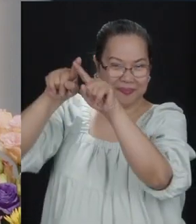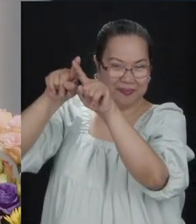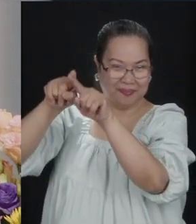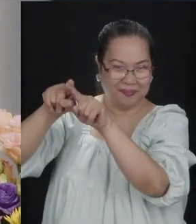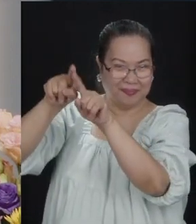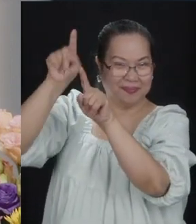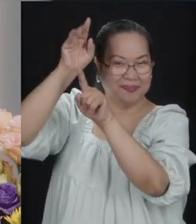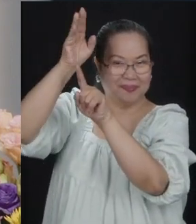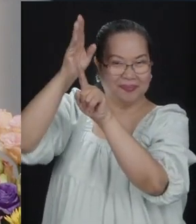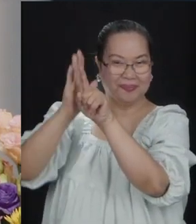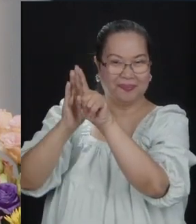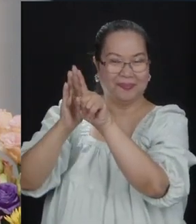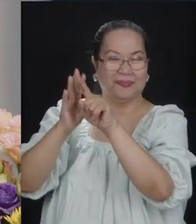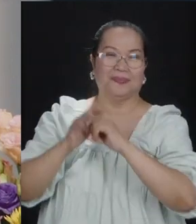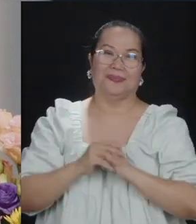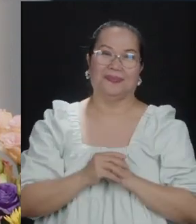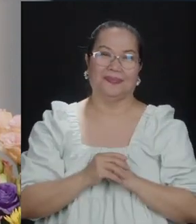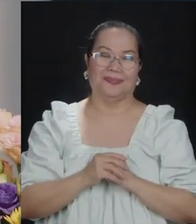rely on him.